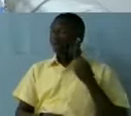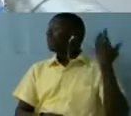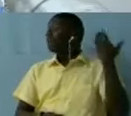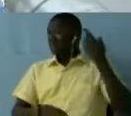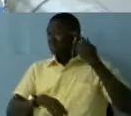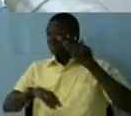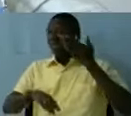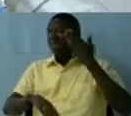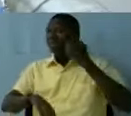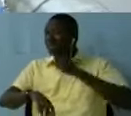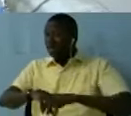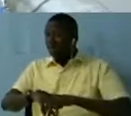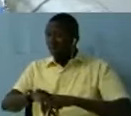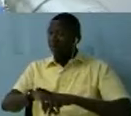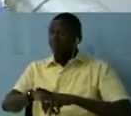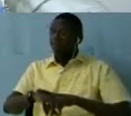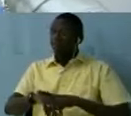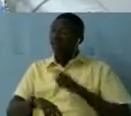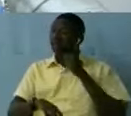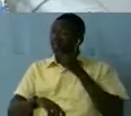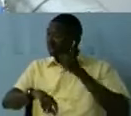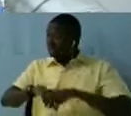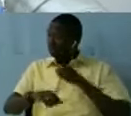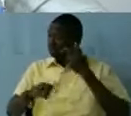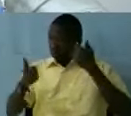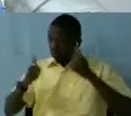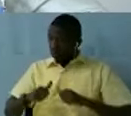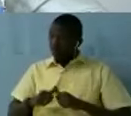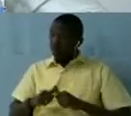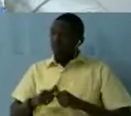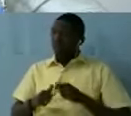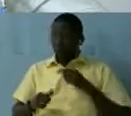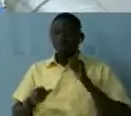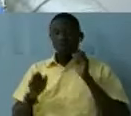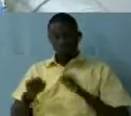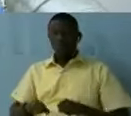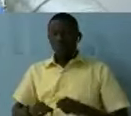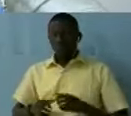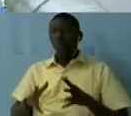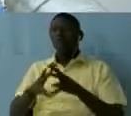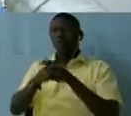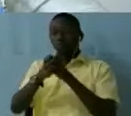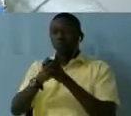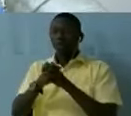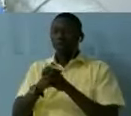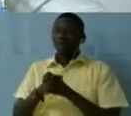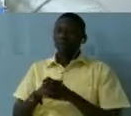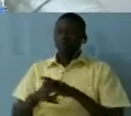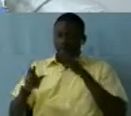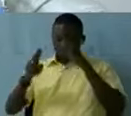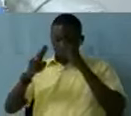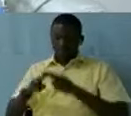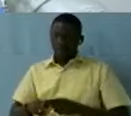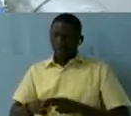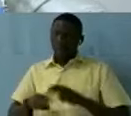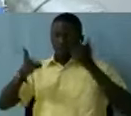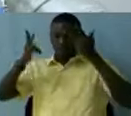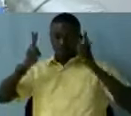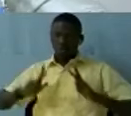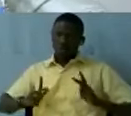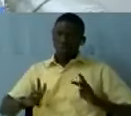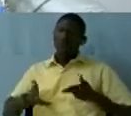as good citizens and do what is required of them by the law. Adun ni wato sita mbe jikirin ko ibe malala ko